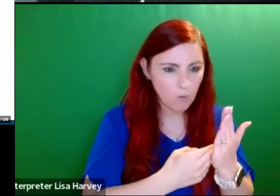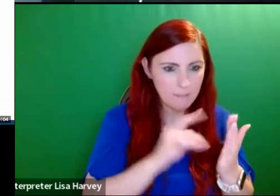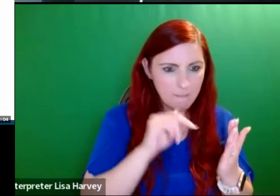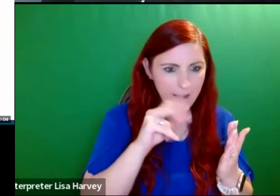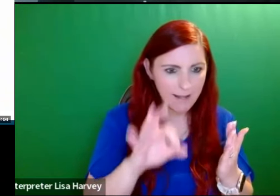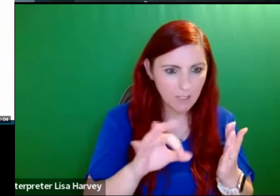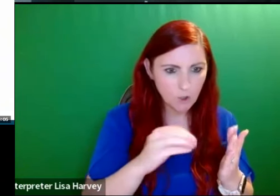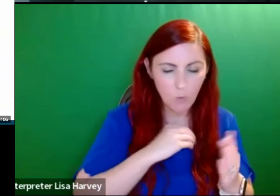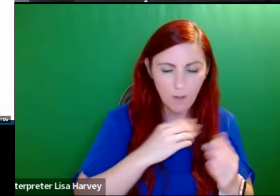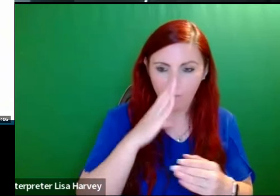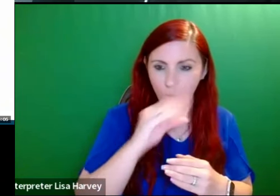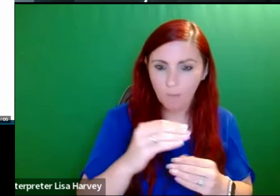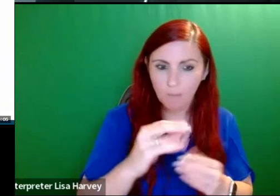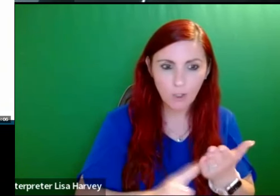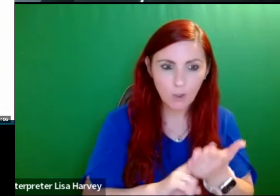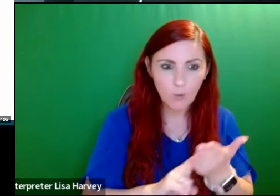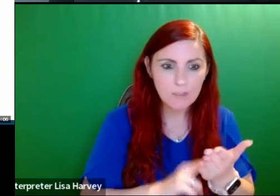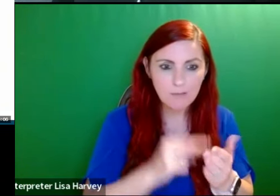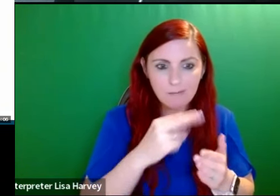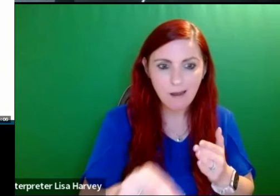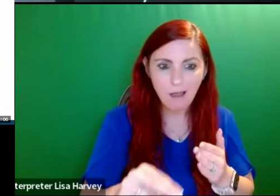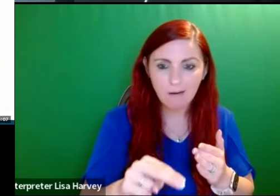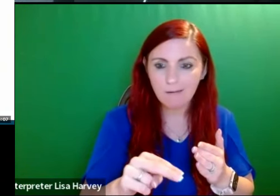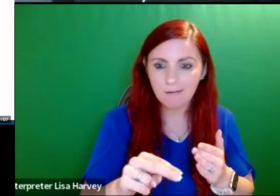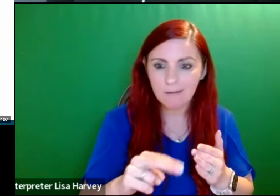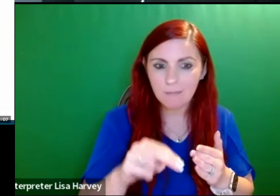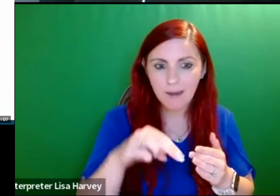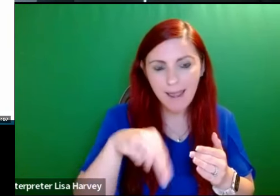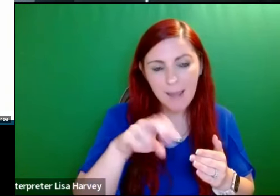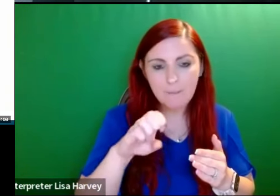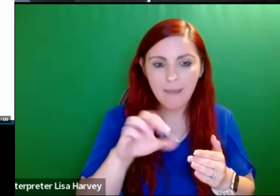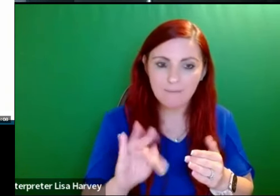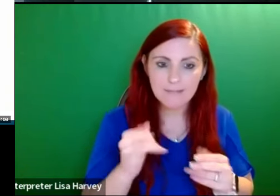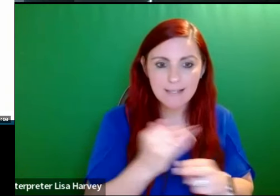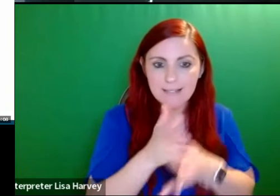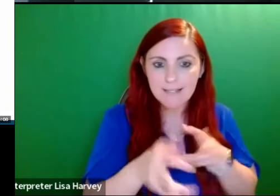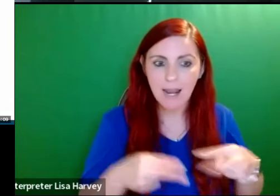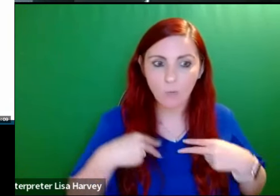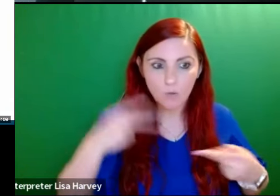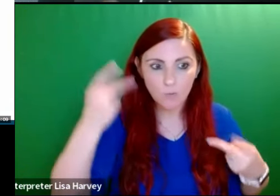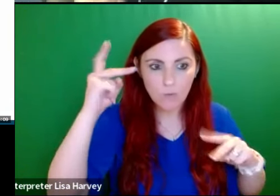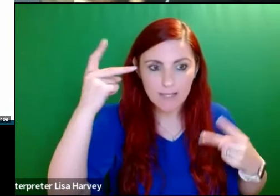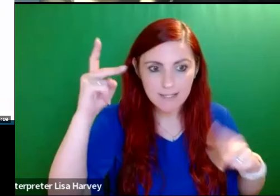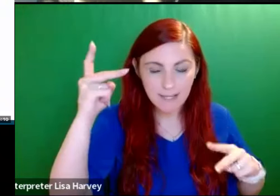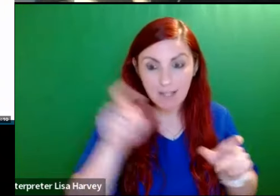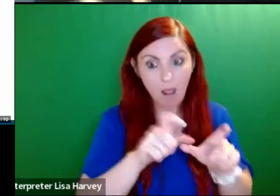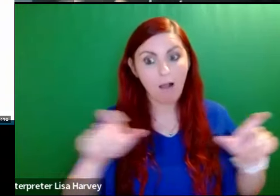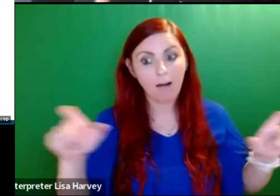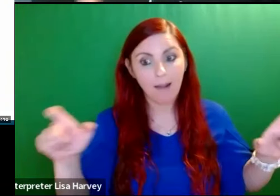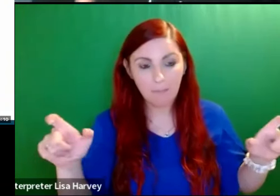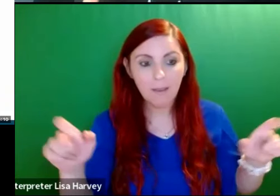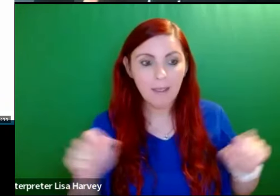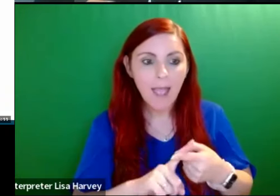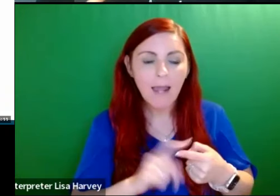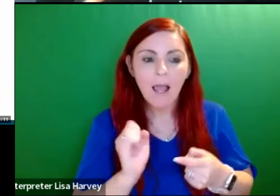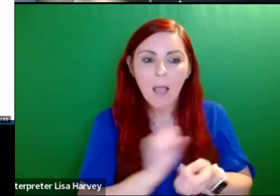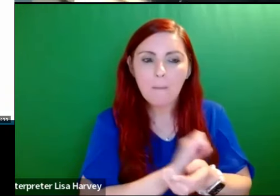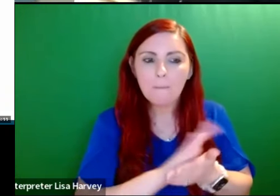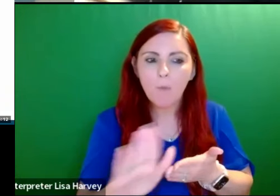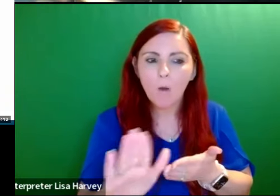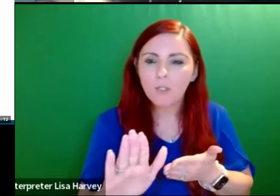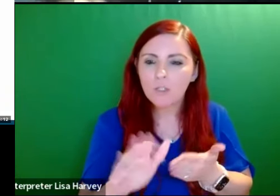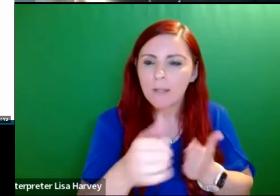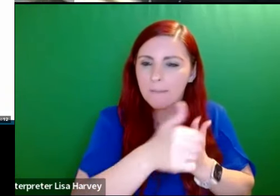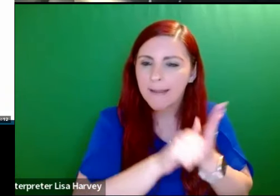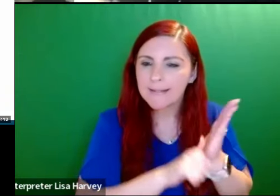of Non-Manual Features in Sign Language Processing. That's a nice mouthful. And I've also published my appendix,